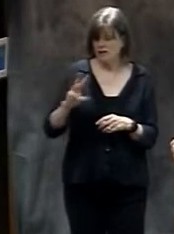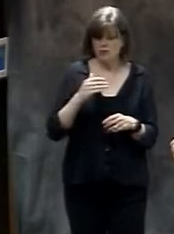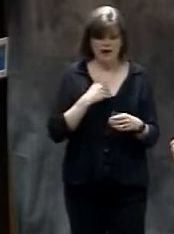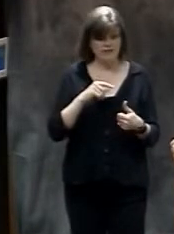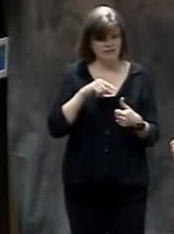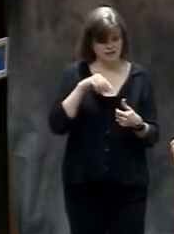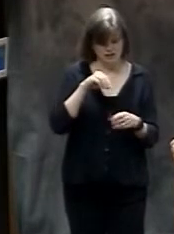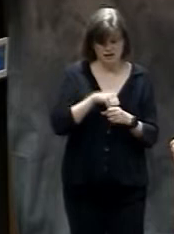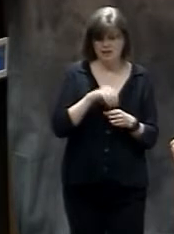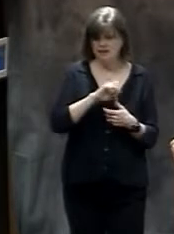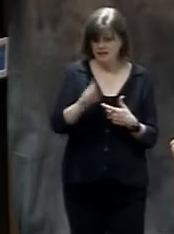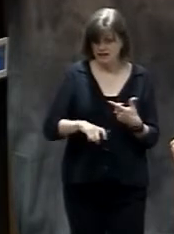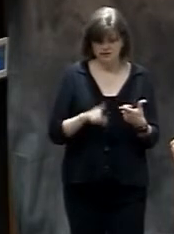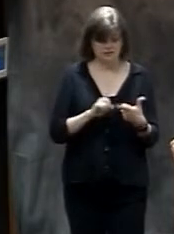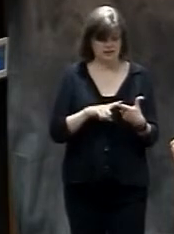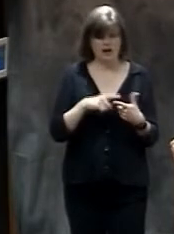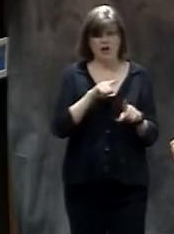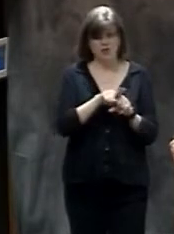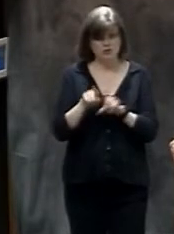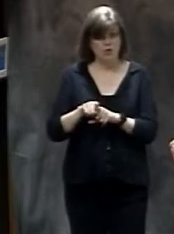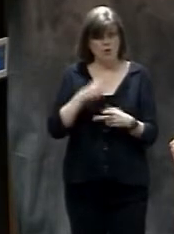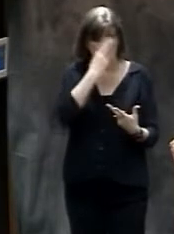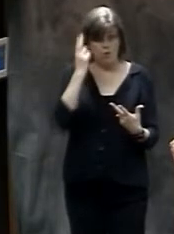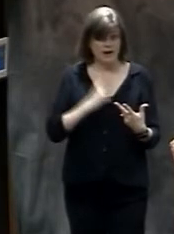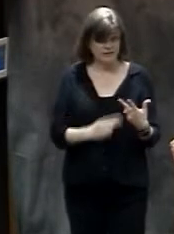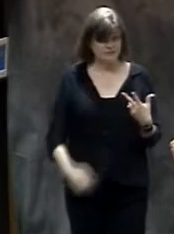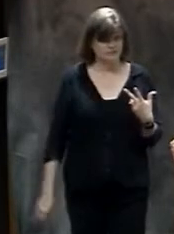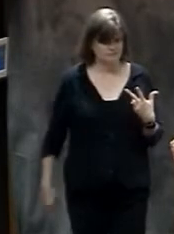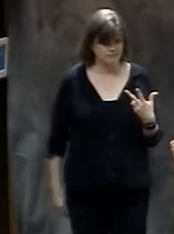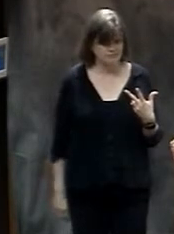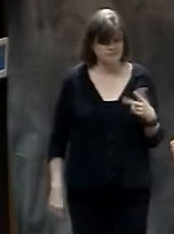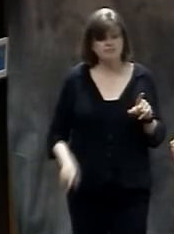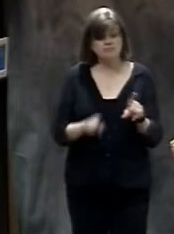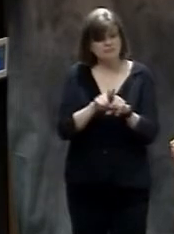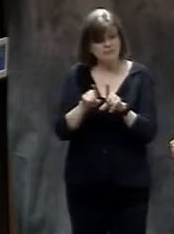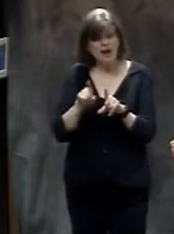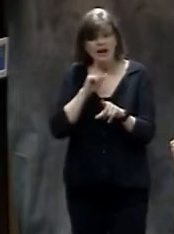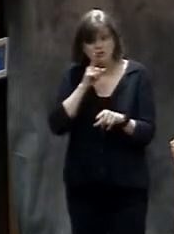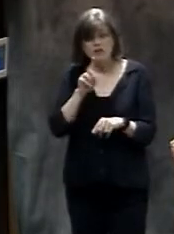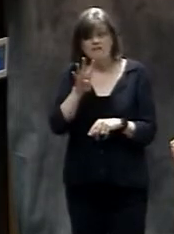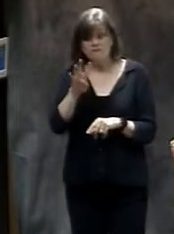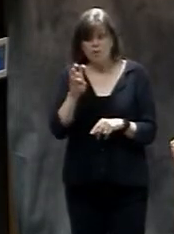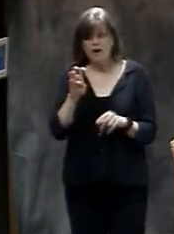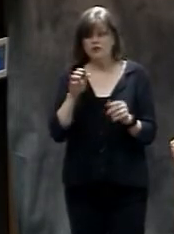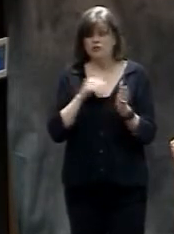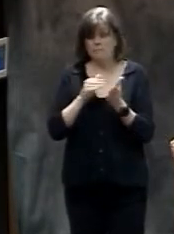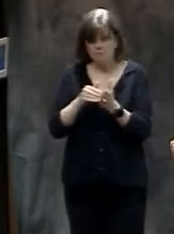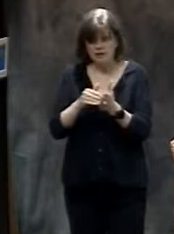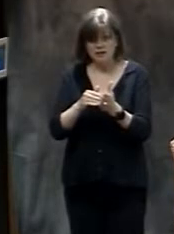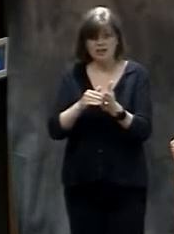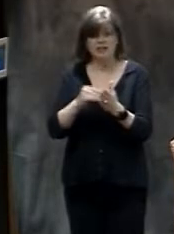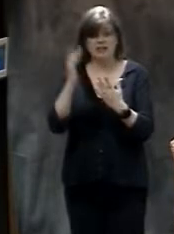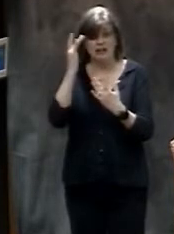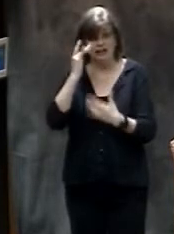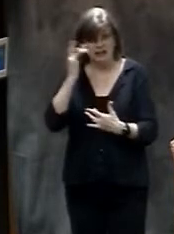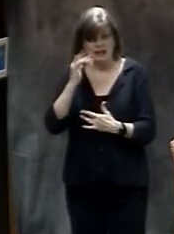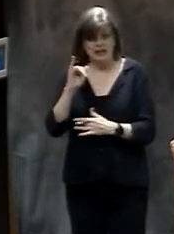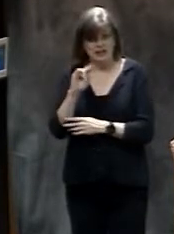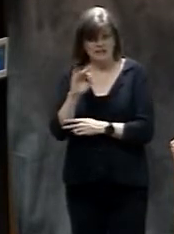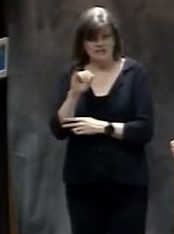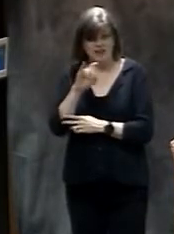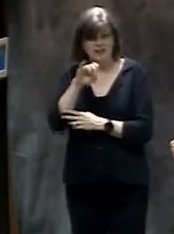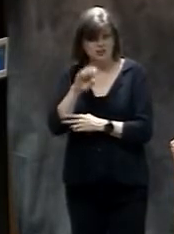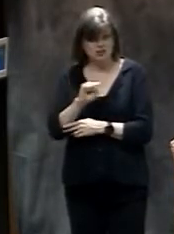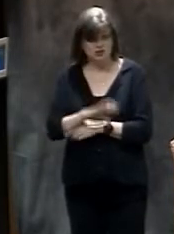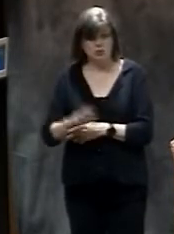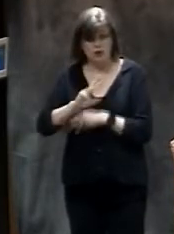have dengue in Hawaii. We have actually 400 million infections around the world annually, and just under